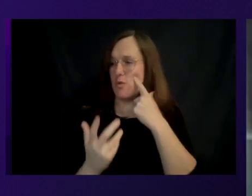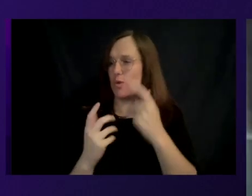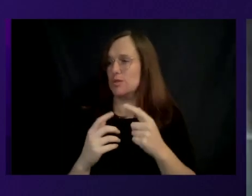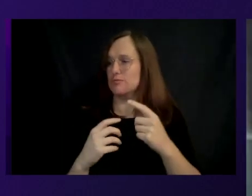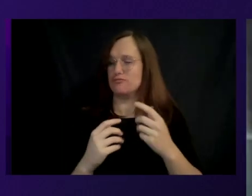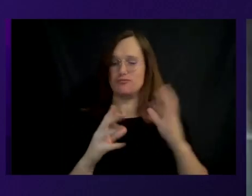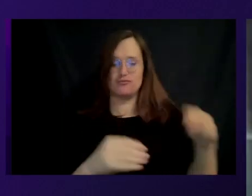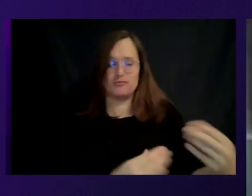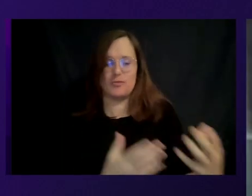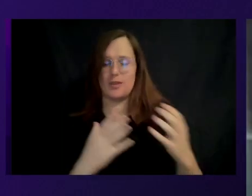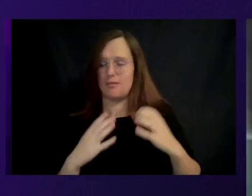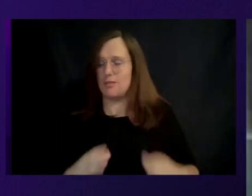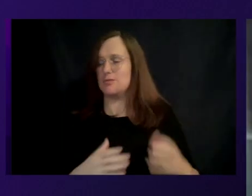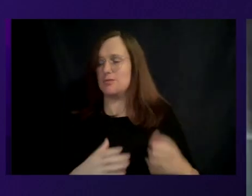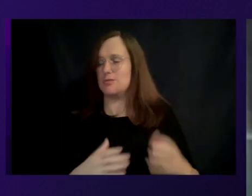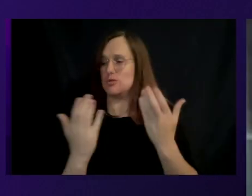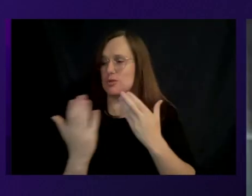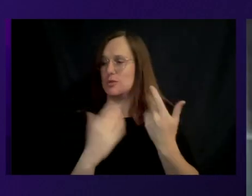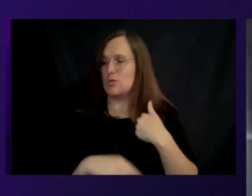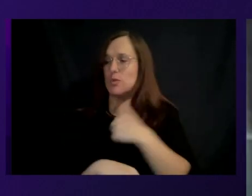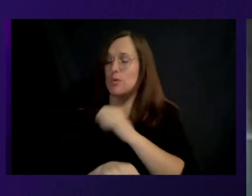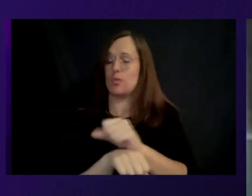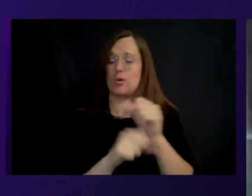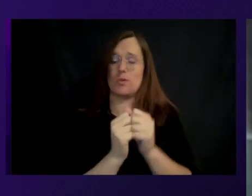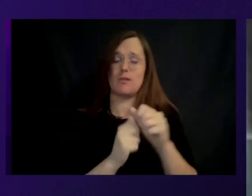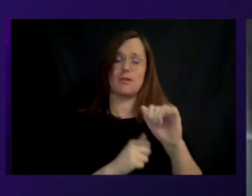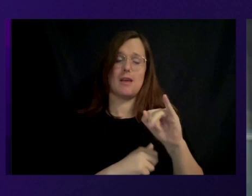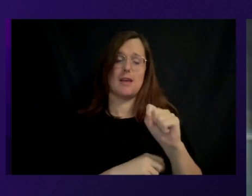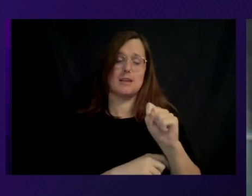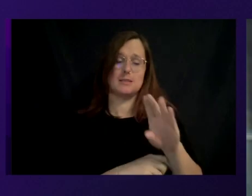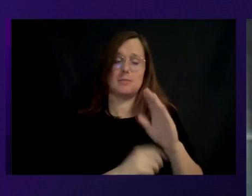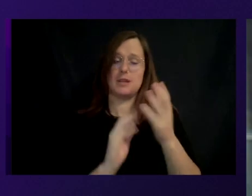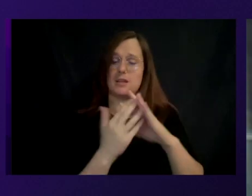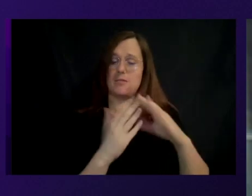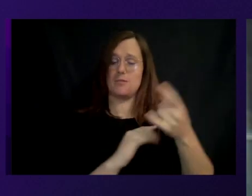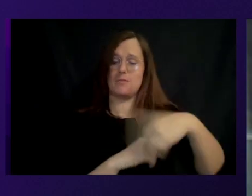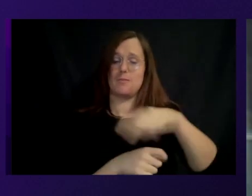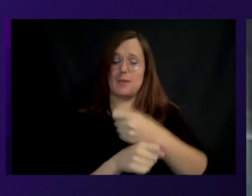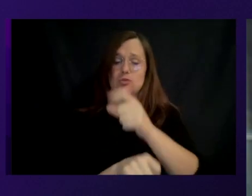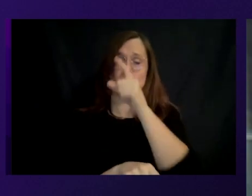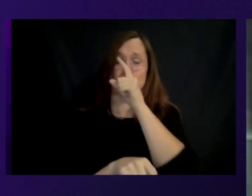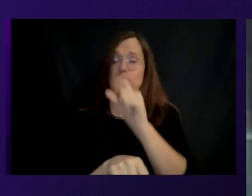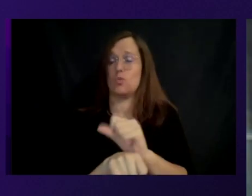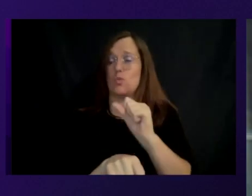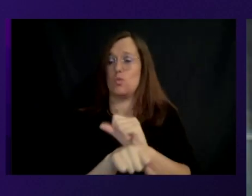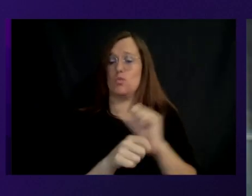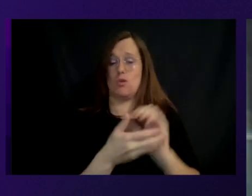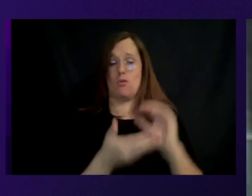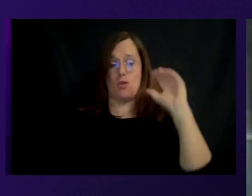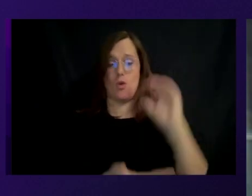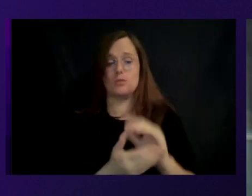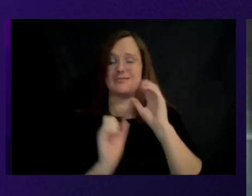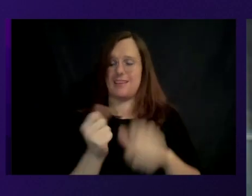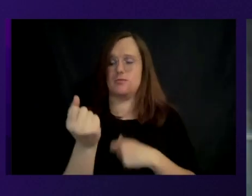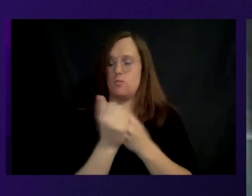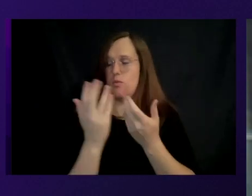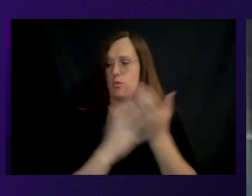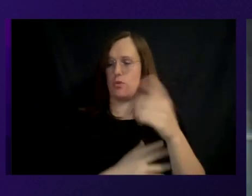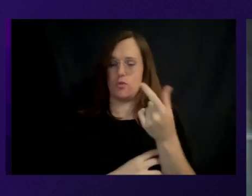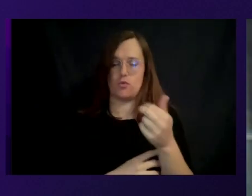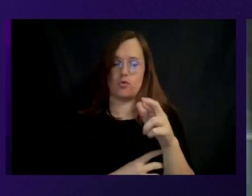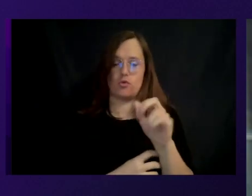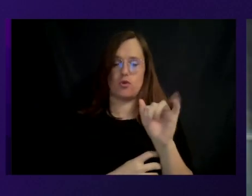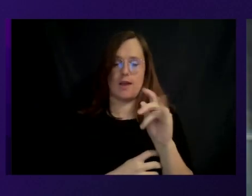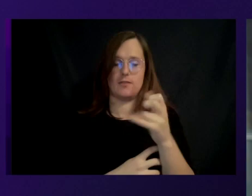work closely with the ISV community to ensure that our customer workloads will be supported on Graviton. Today, we're in our third generation